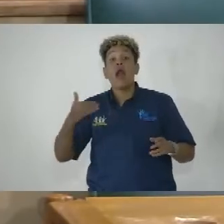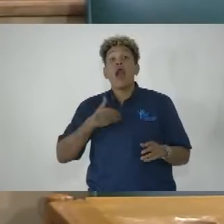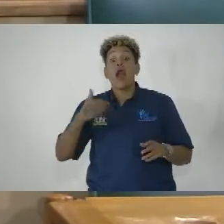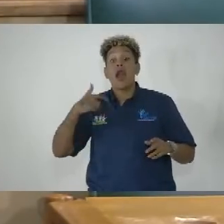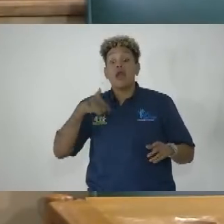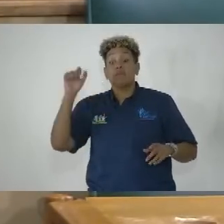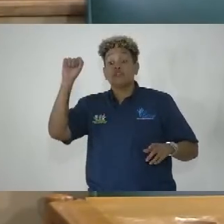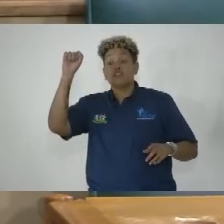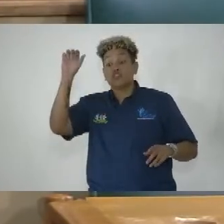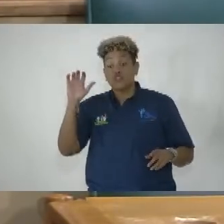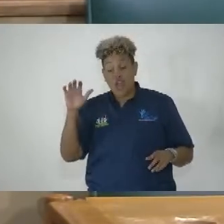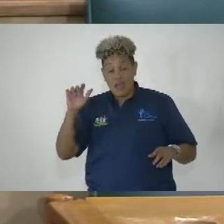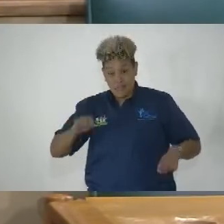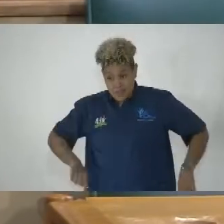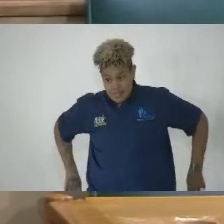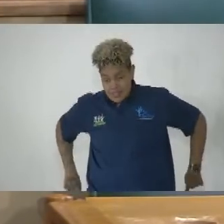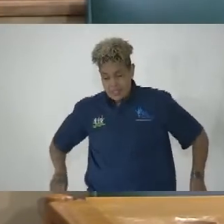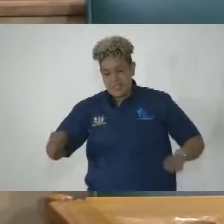the driver.